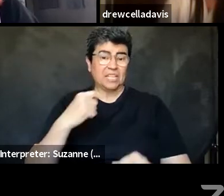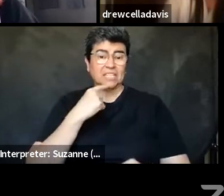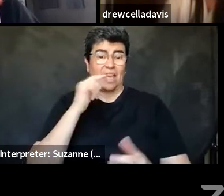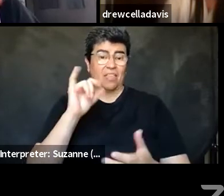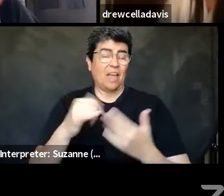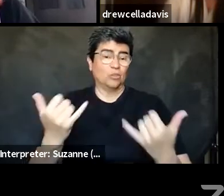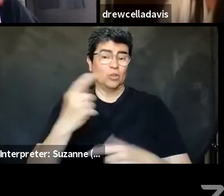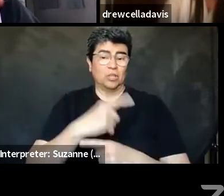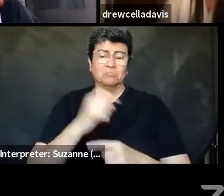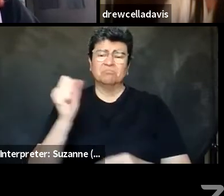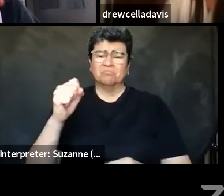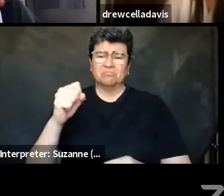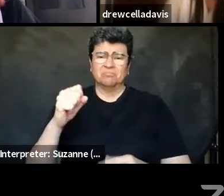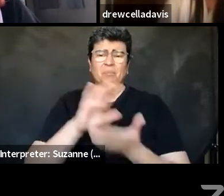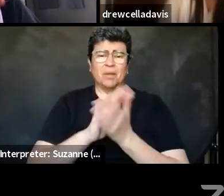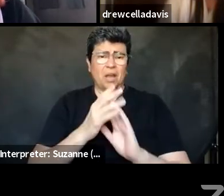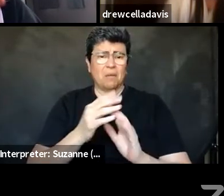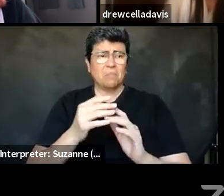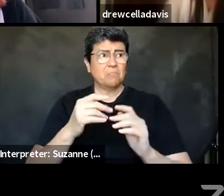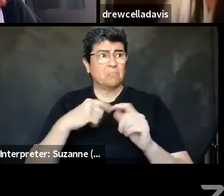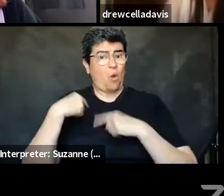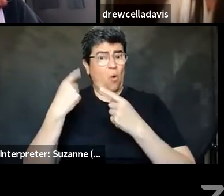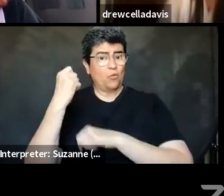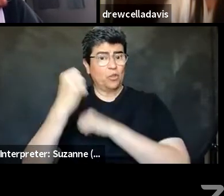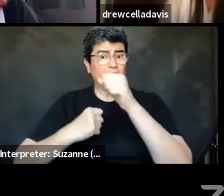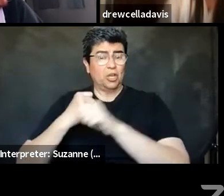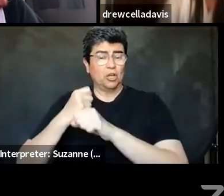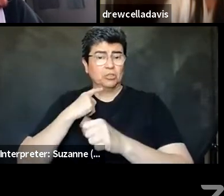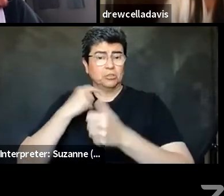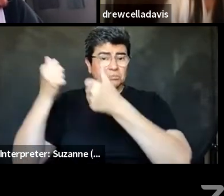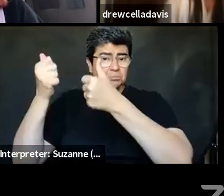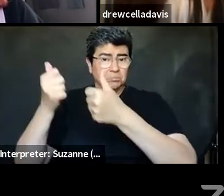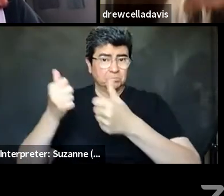Yeah, it's gotten a little worse over the years, but